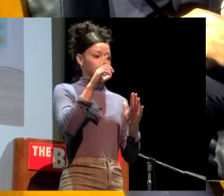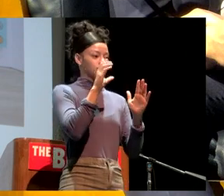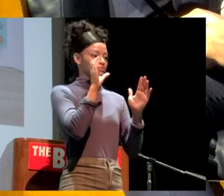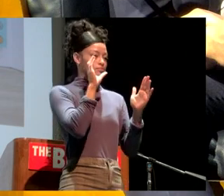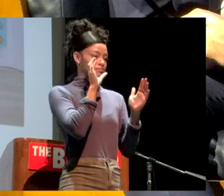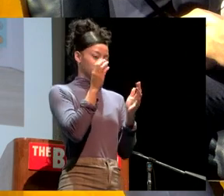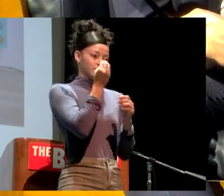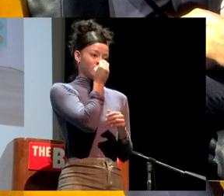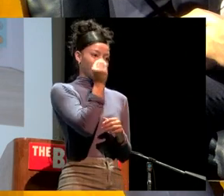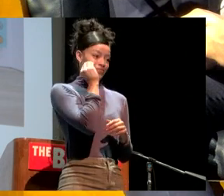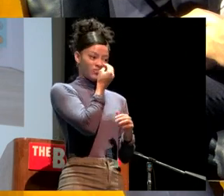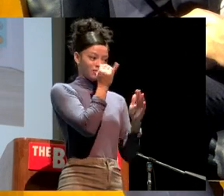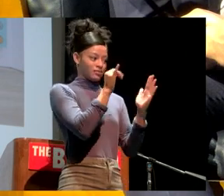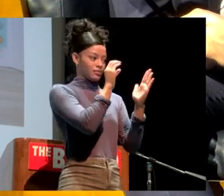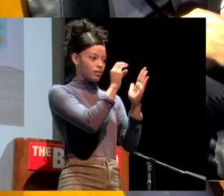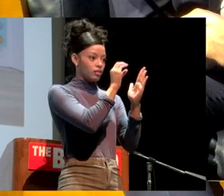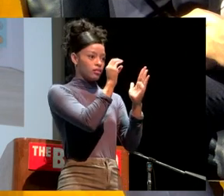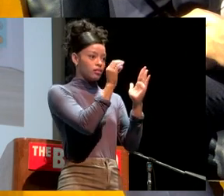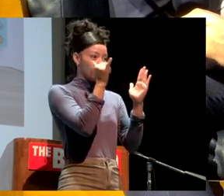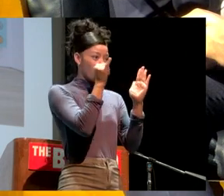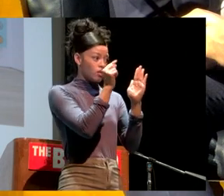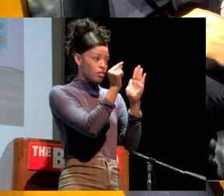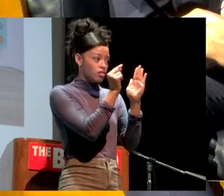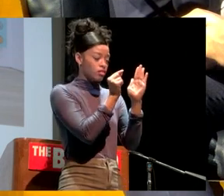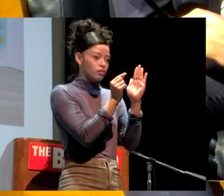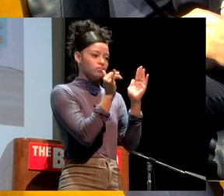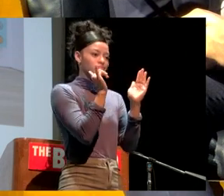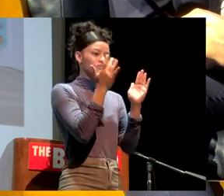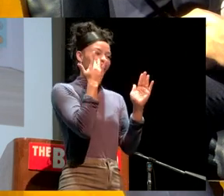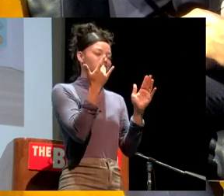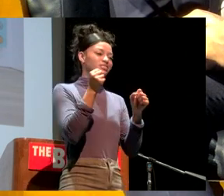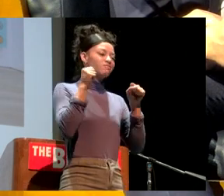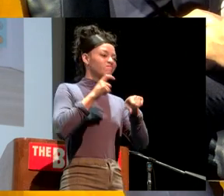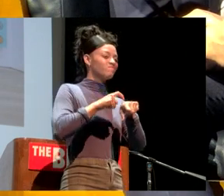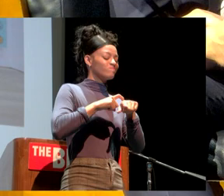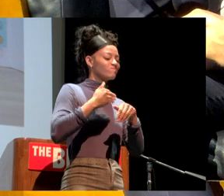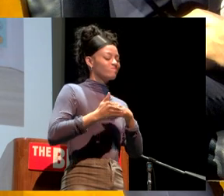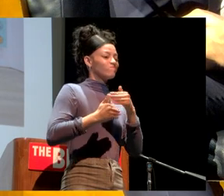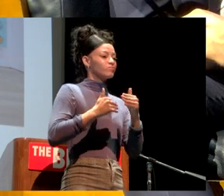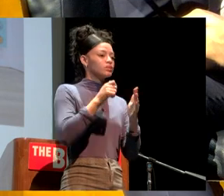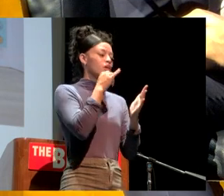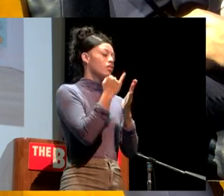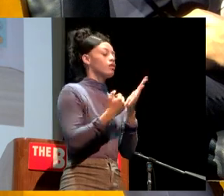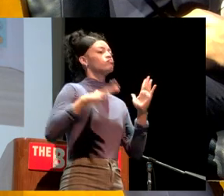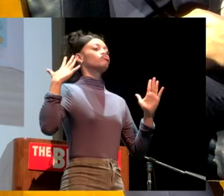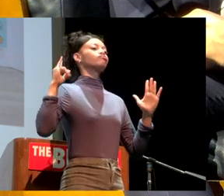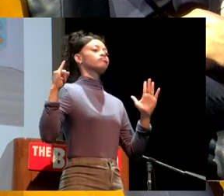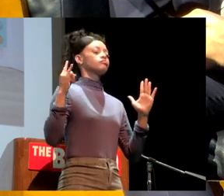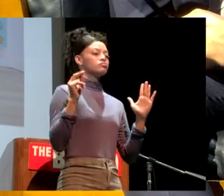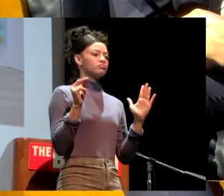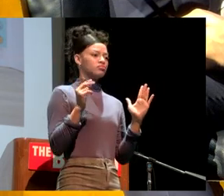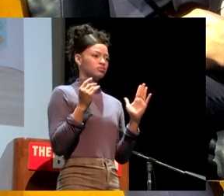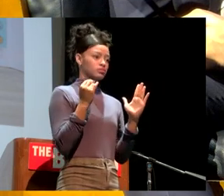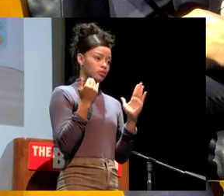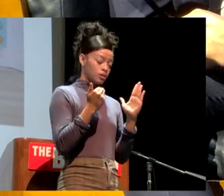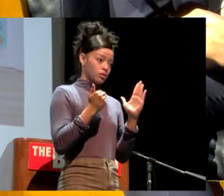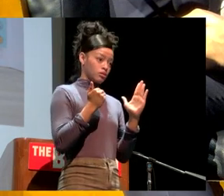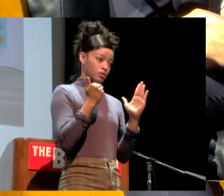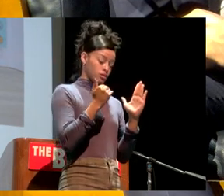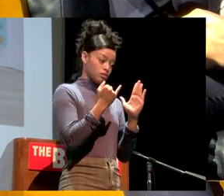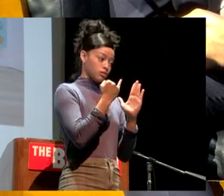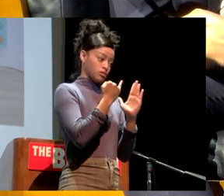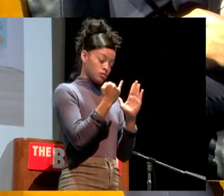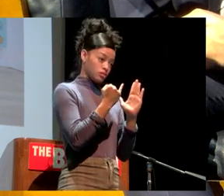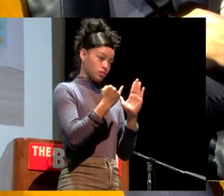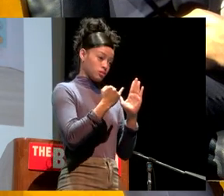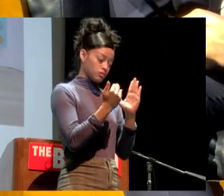process when you think of. To me, the hardest thing is, I don't know how they did, because when he told me, I asked him, did you make them by hand? Because I had the feeling they did, and he